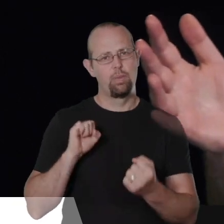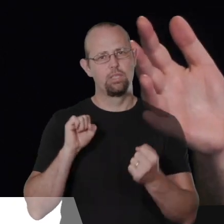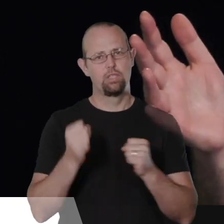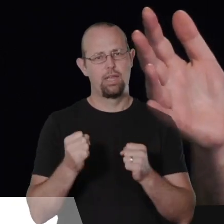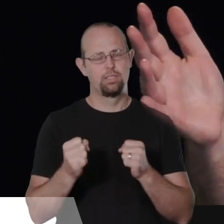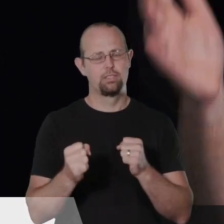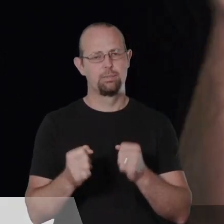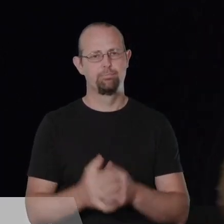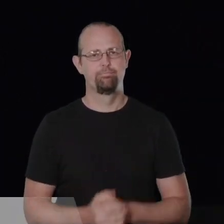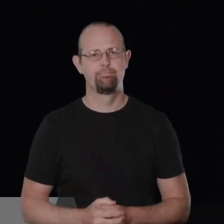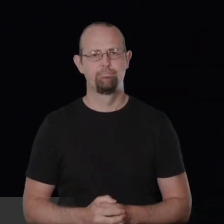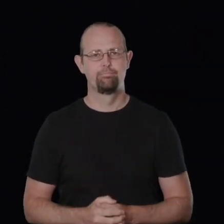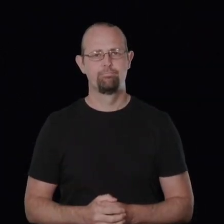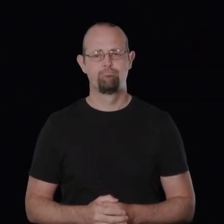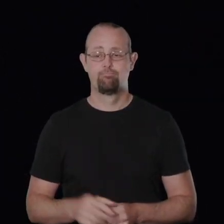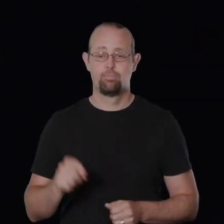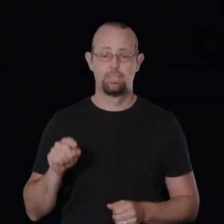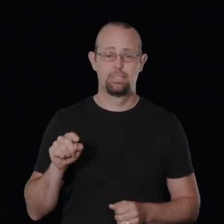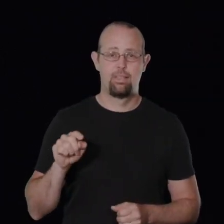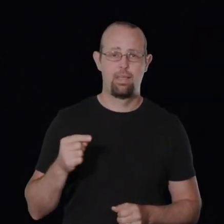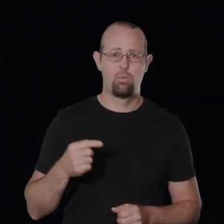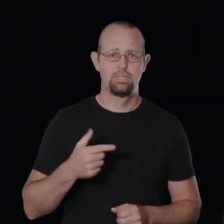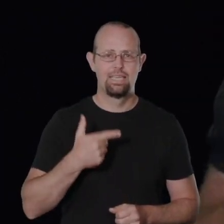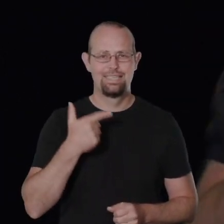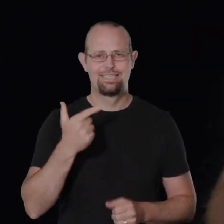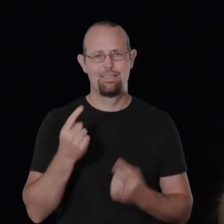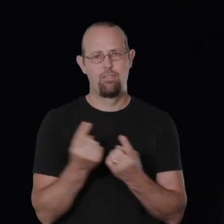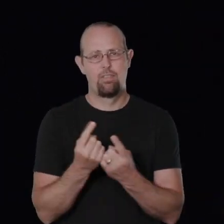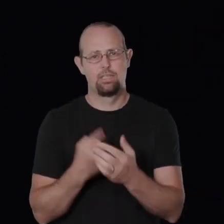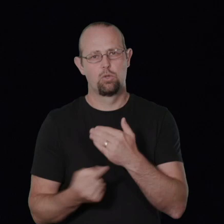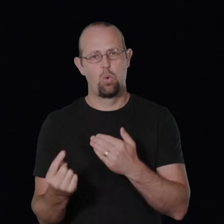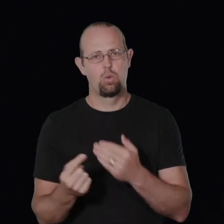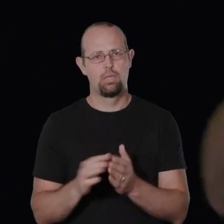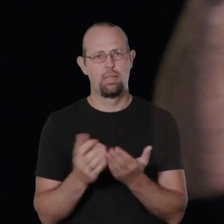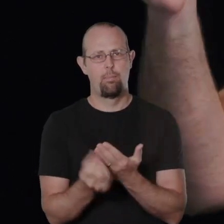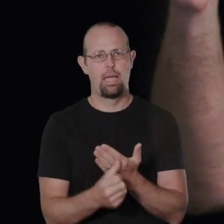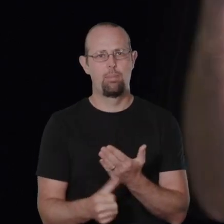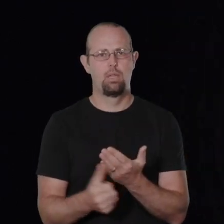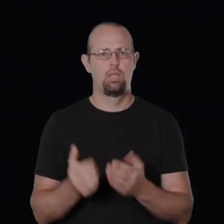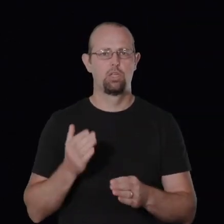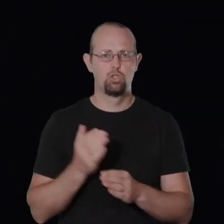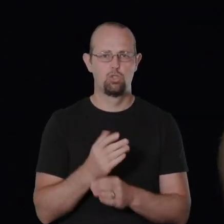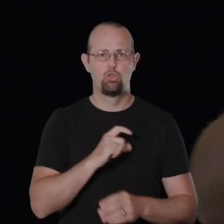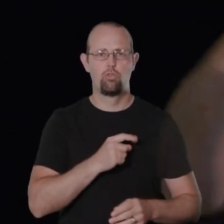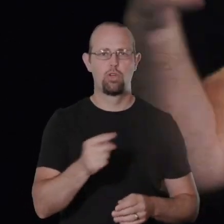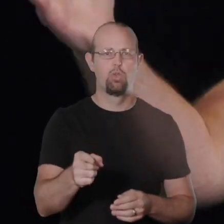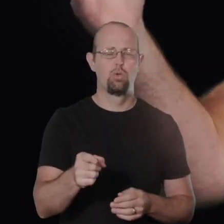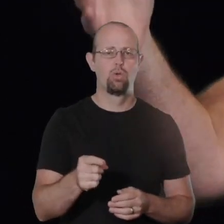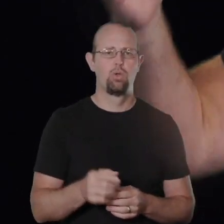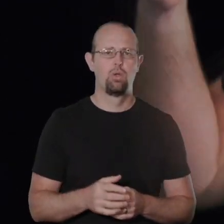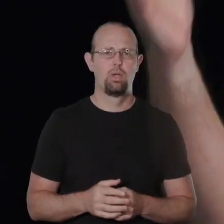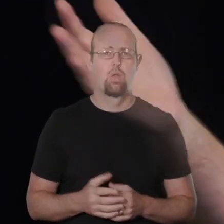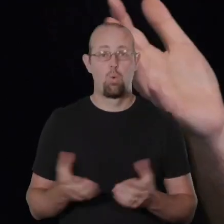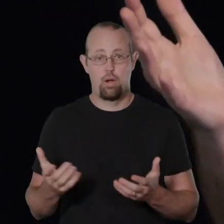Well, that was seven things only the Word of God can do for you. Wherever you are, wherever you're watching from, stay